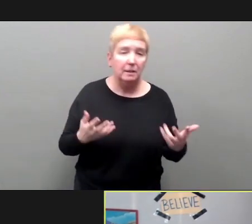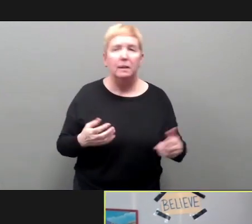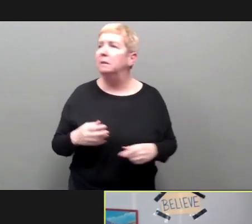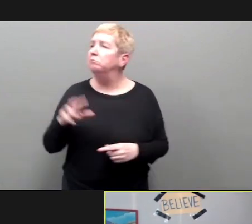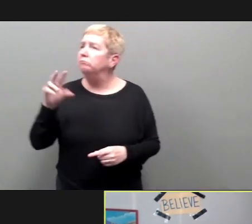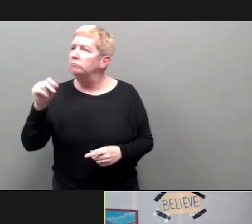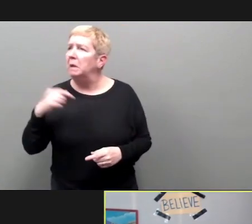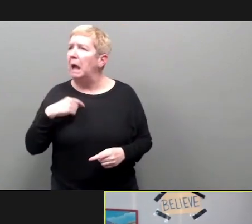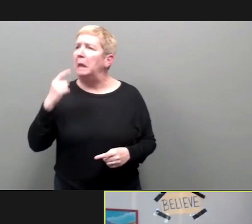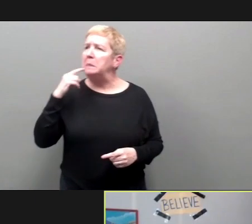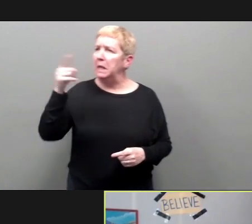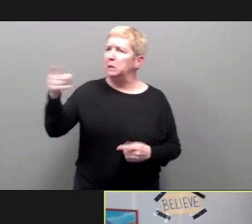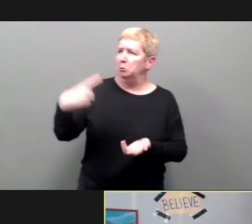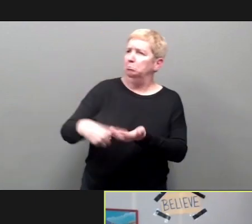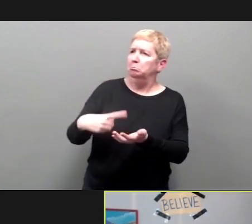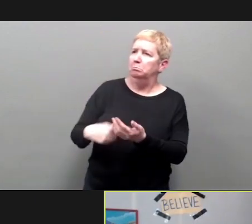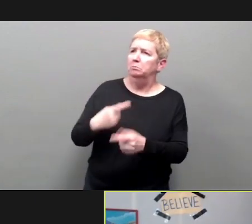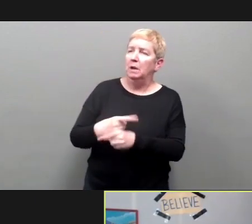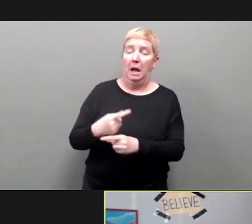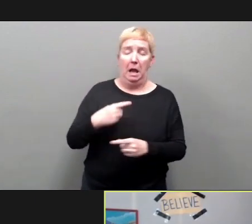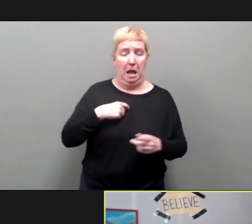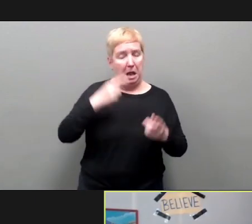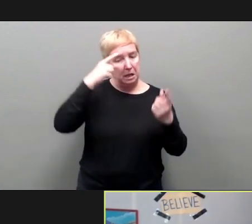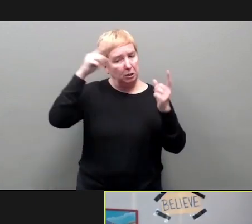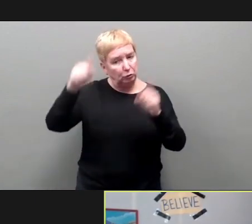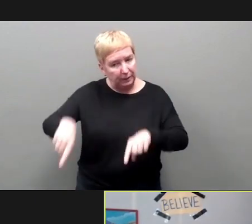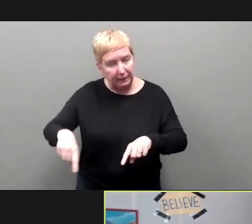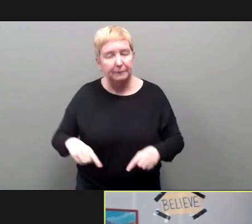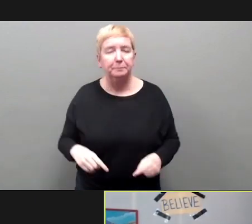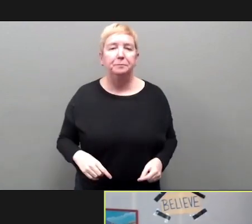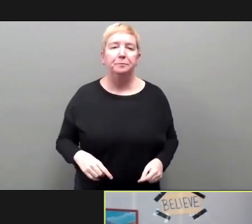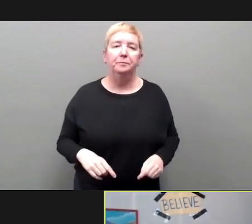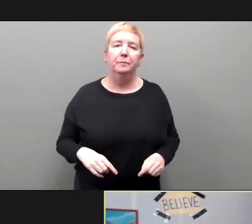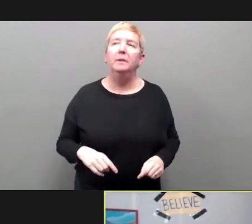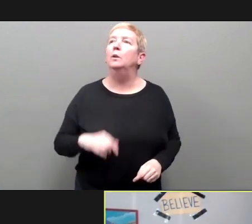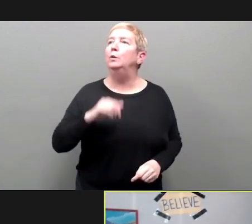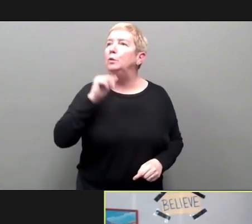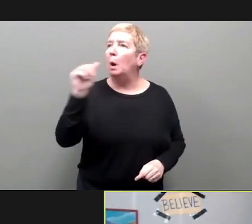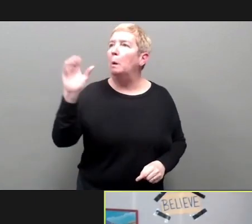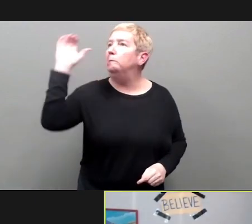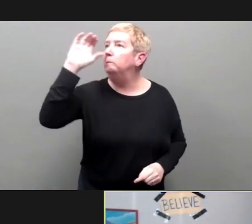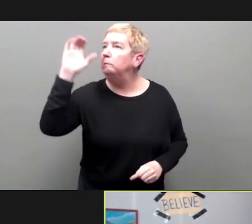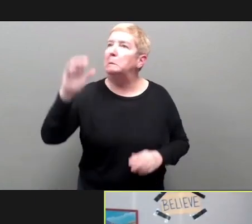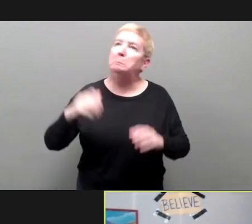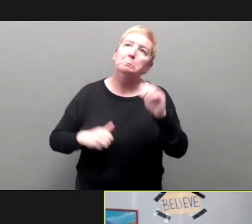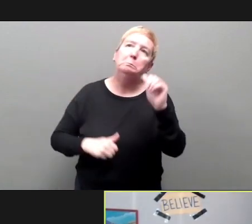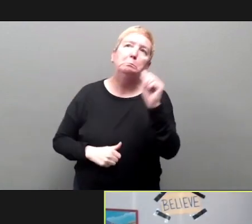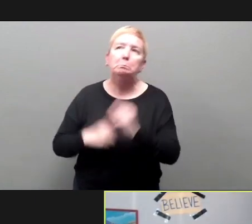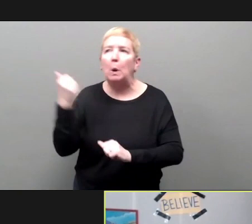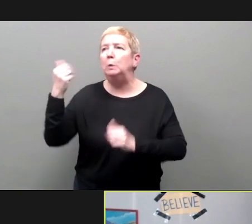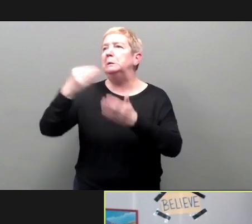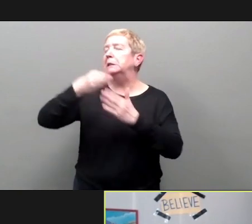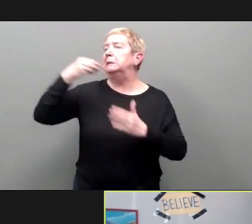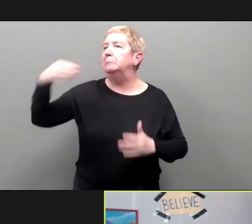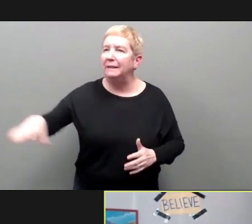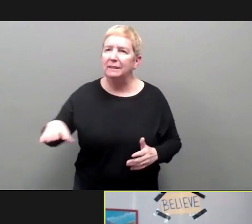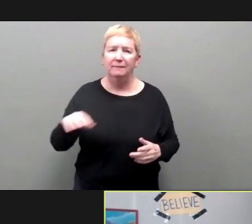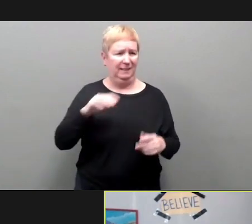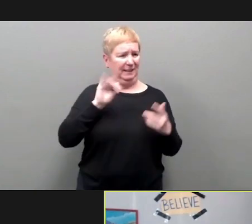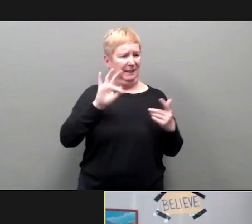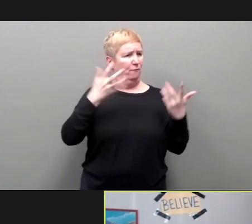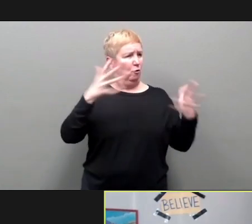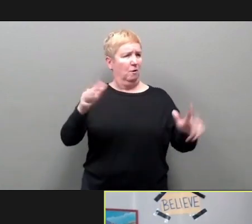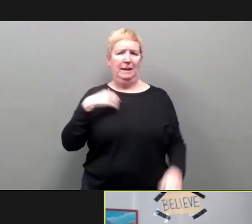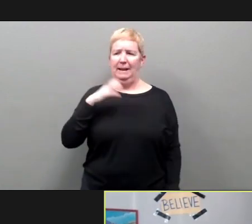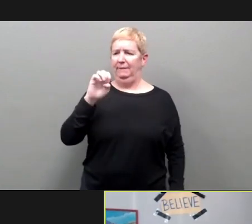much covered it. I agree with the fact that, you know, don't go for the more expensive test because anything that was EUA approved is, you know,